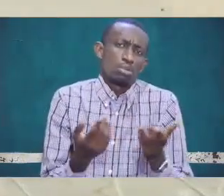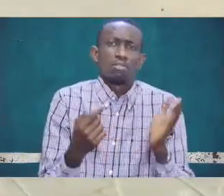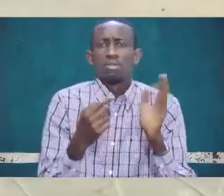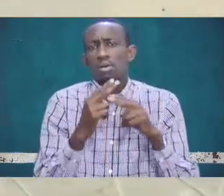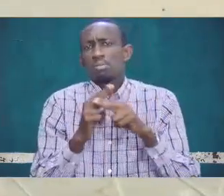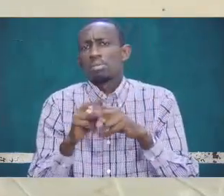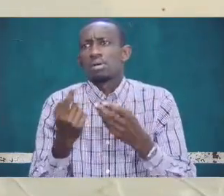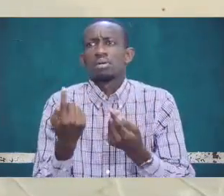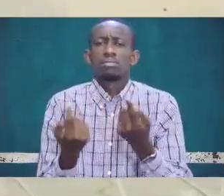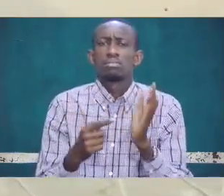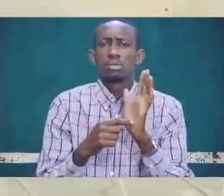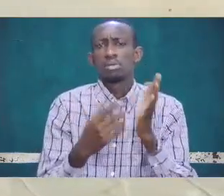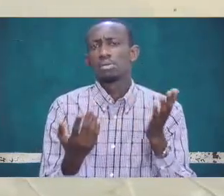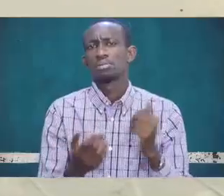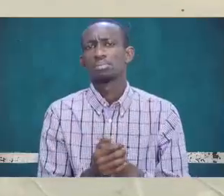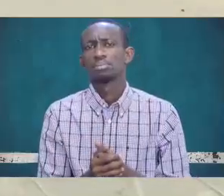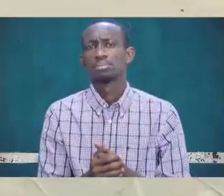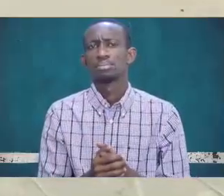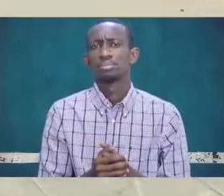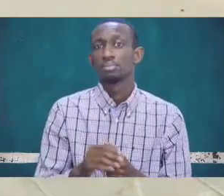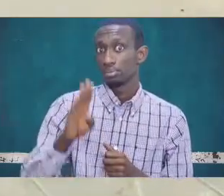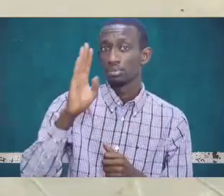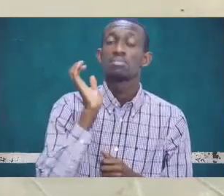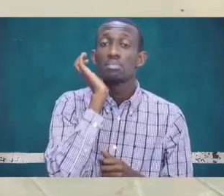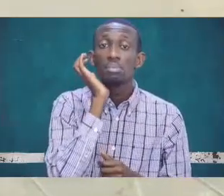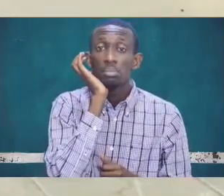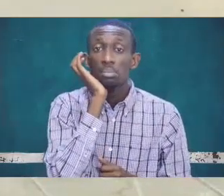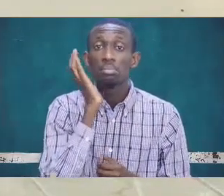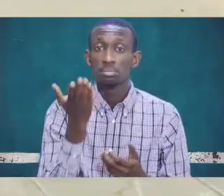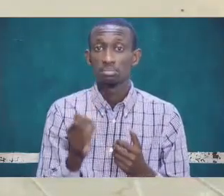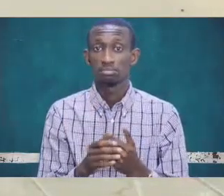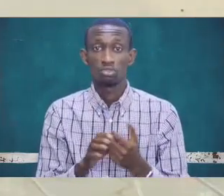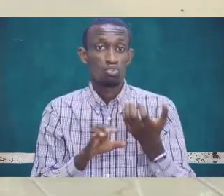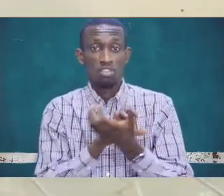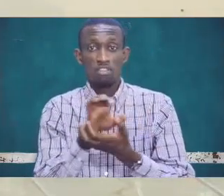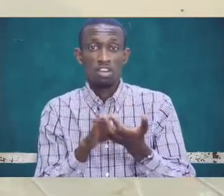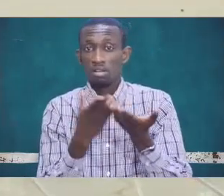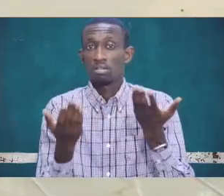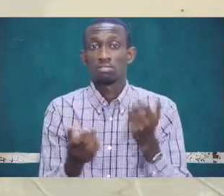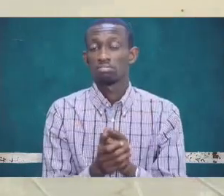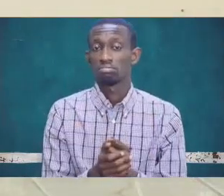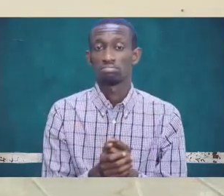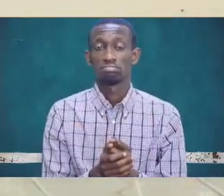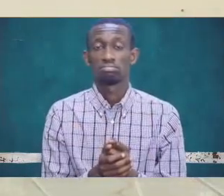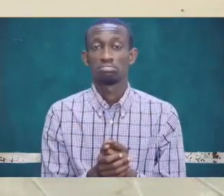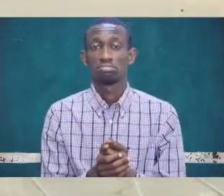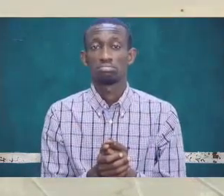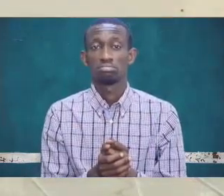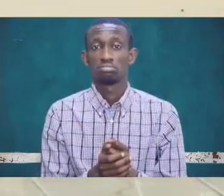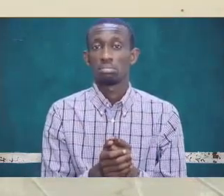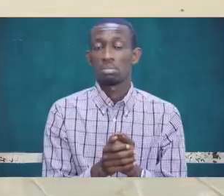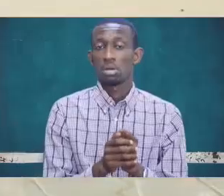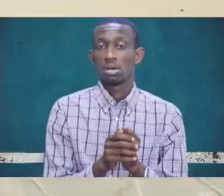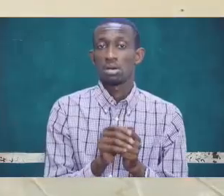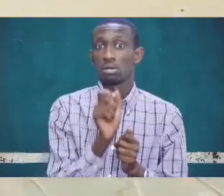some of them. For example, if you get beans and you mix them with, for example, with sorghum, that is a